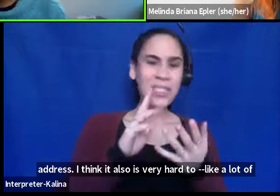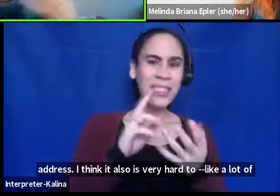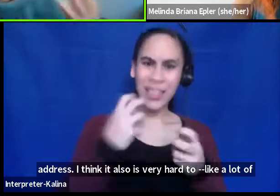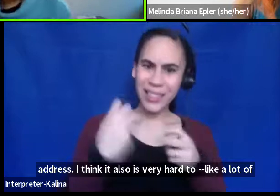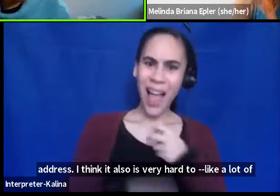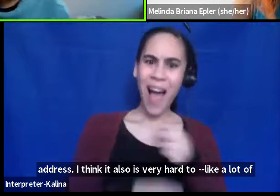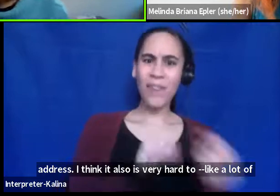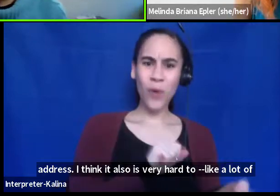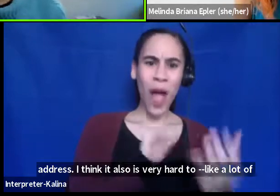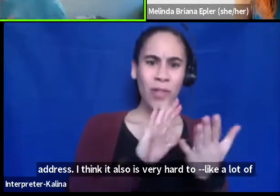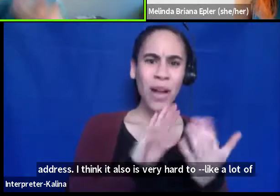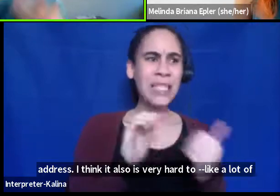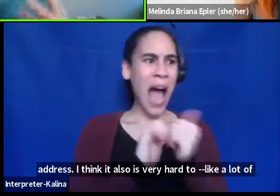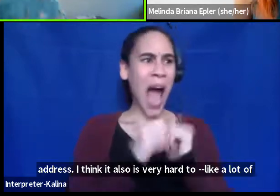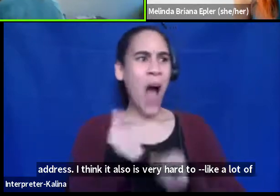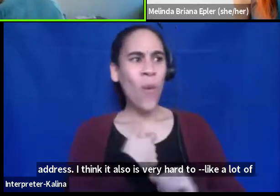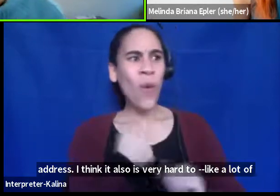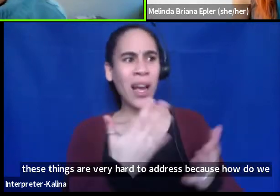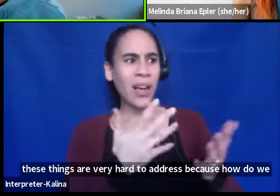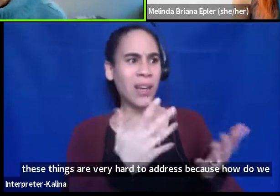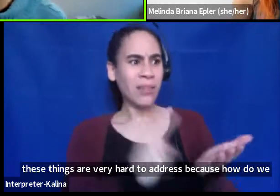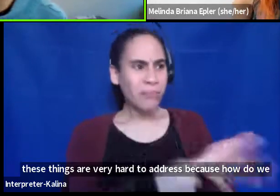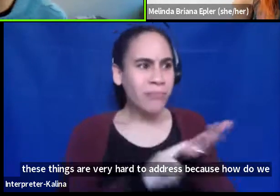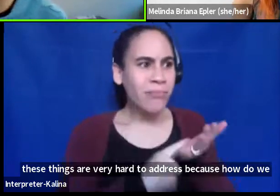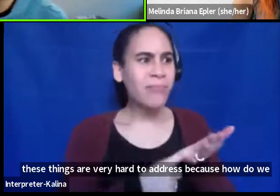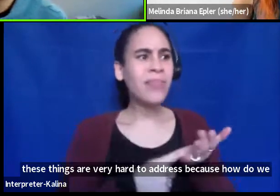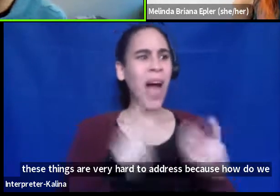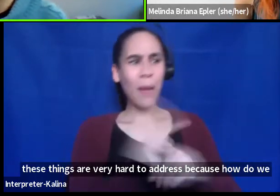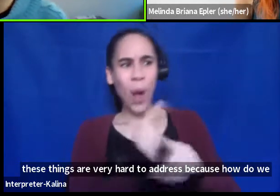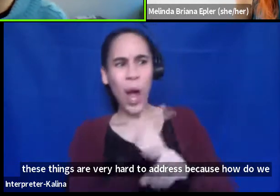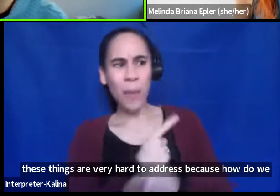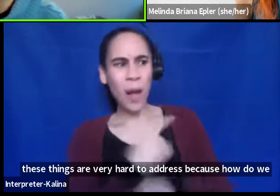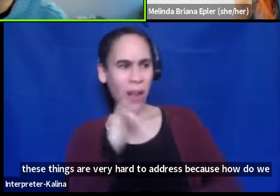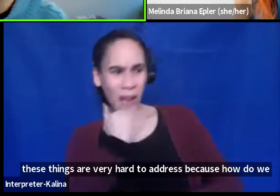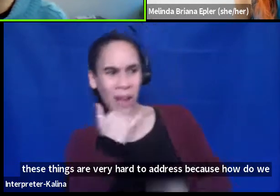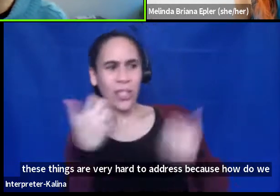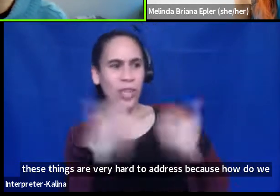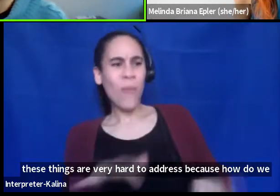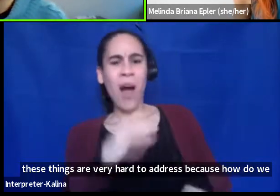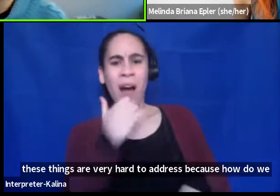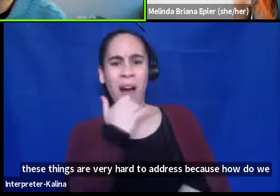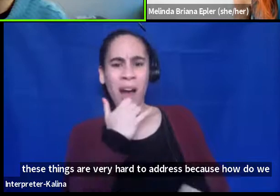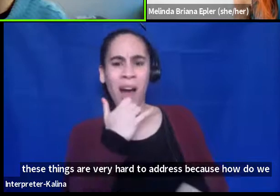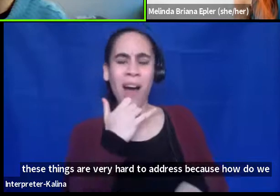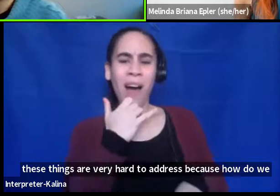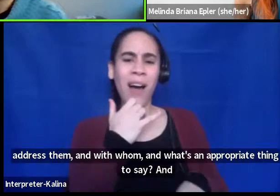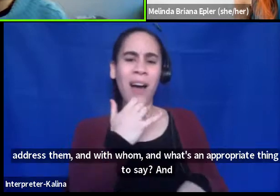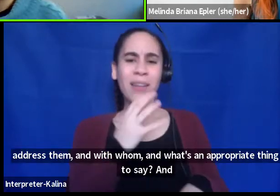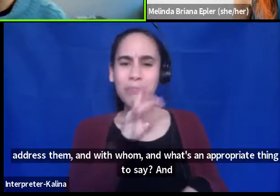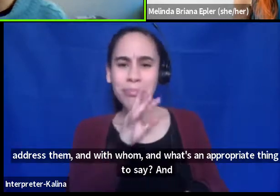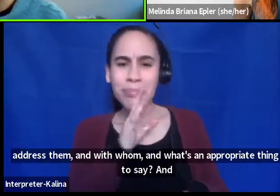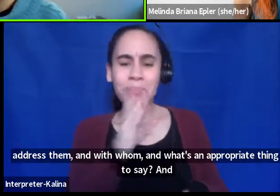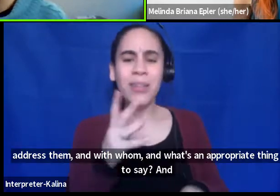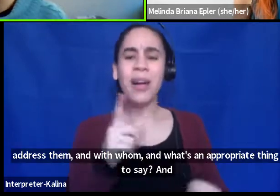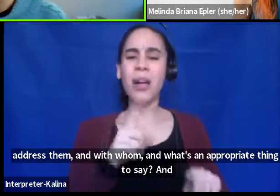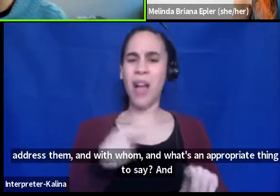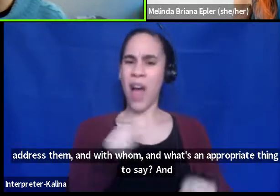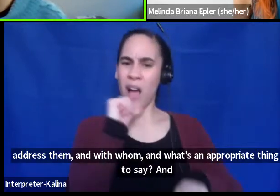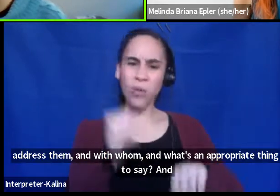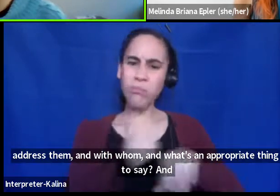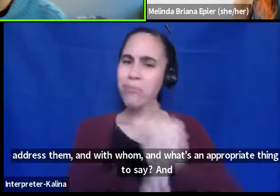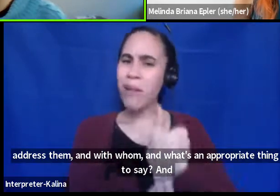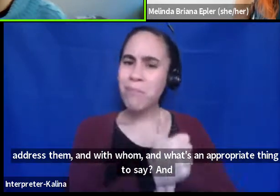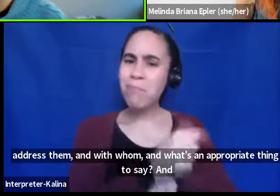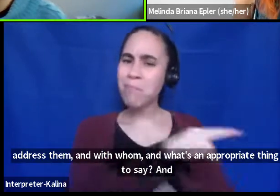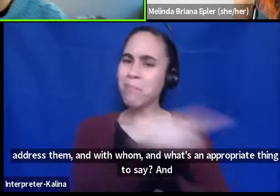whom, and what's an appropriate thing to say? And so I don't necessarily fault people for not having these